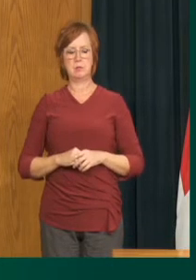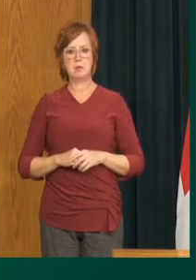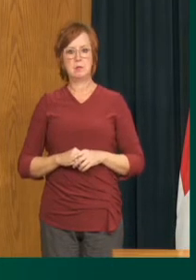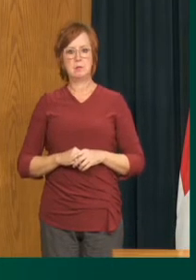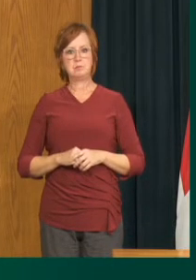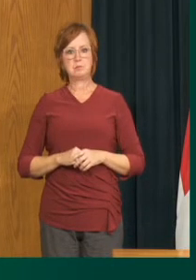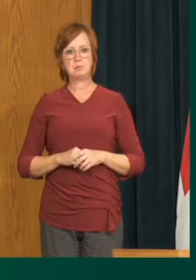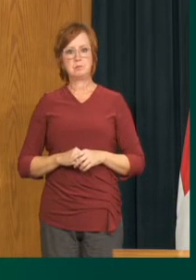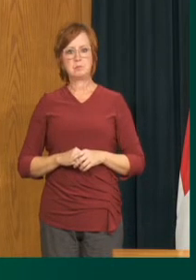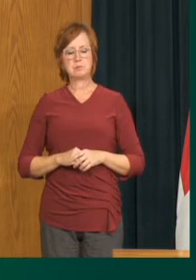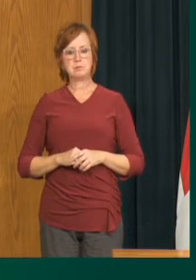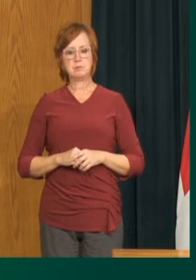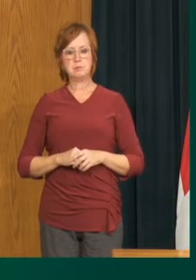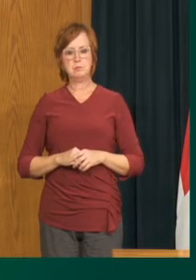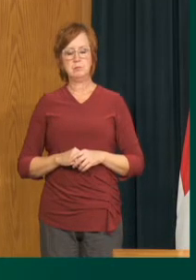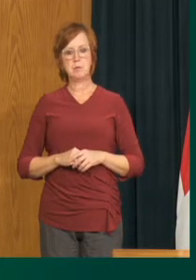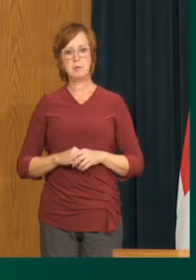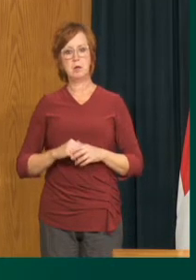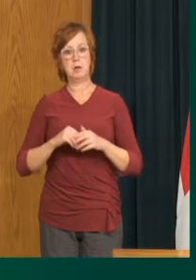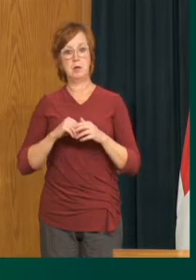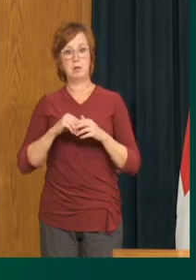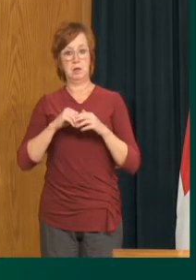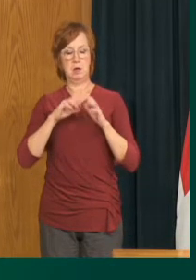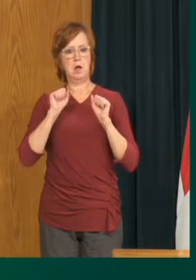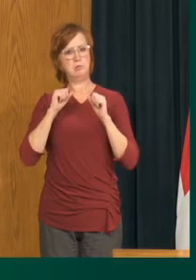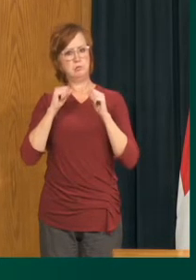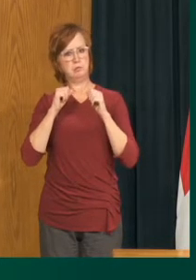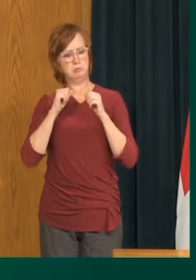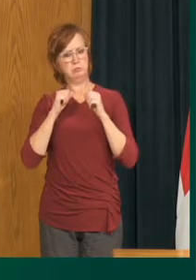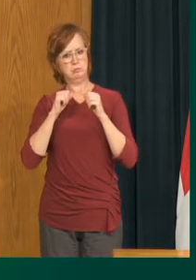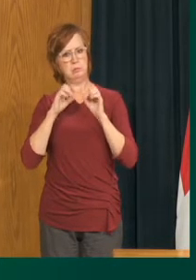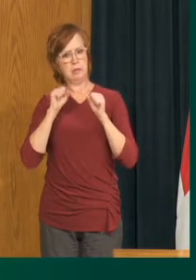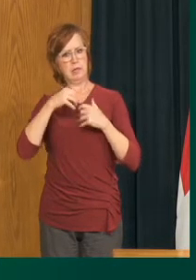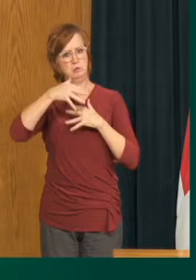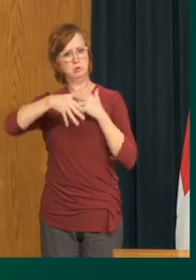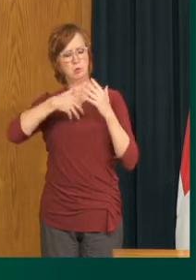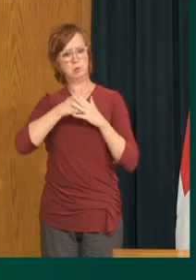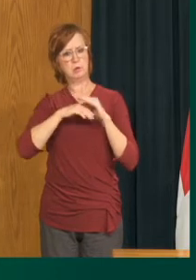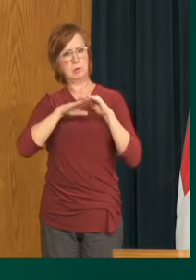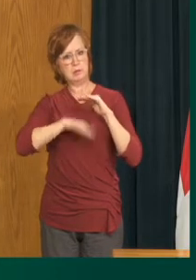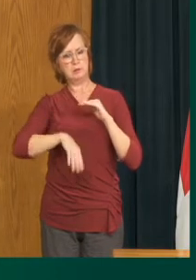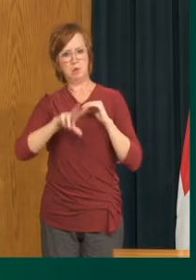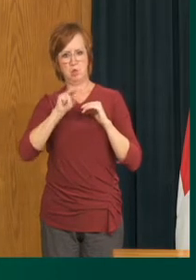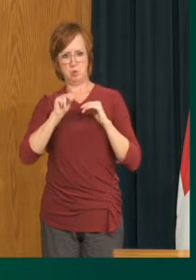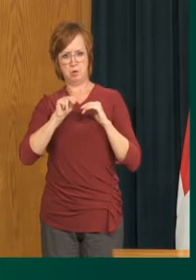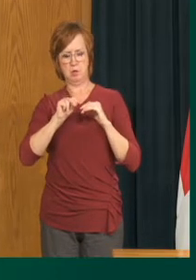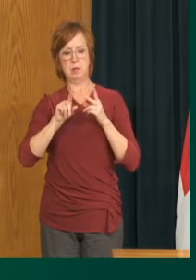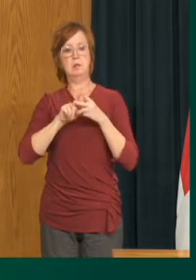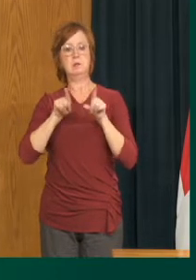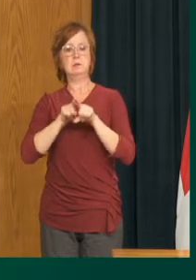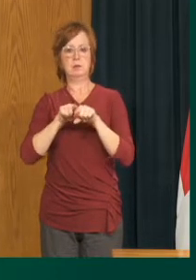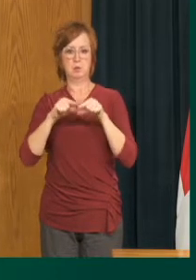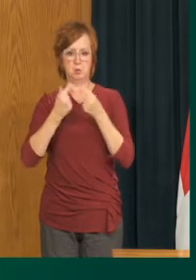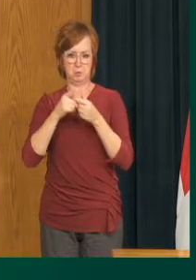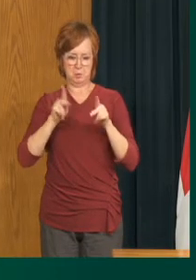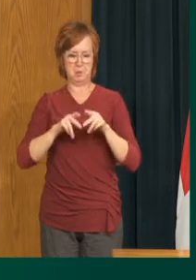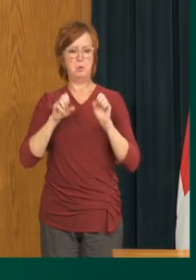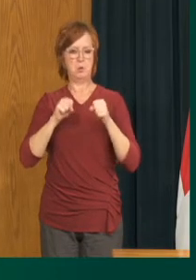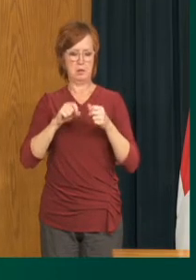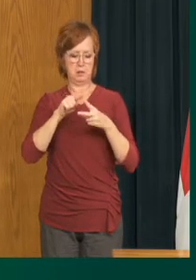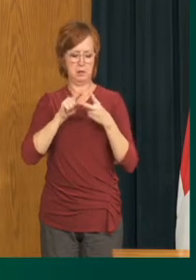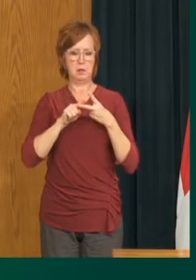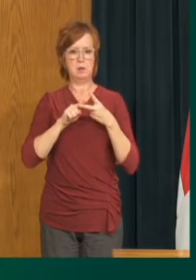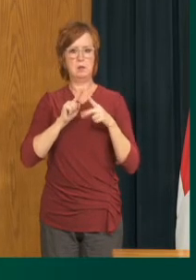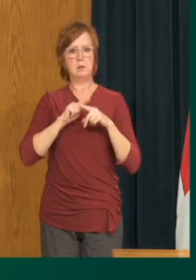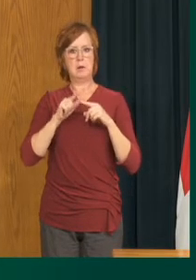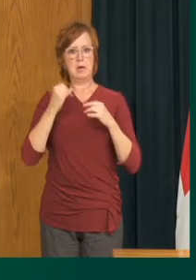or cluster, we keep our overall case numbers low. So I think it is important as we look towards the fall that we, reset our bubble